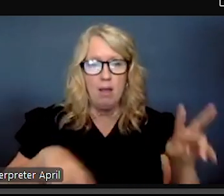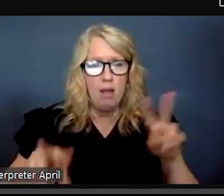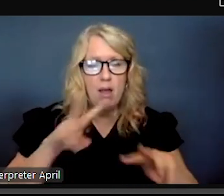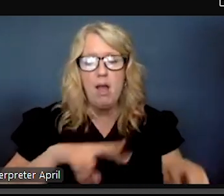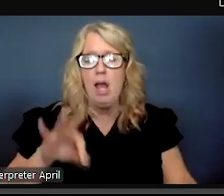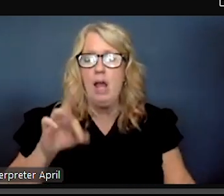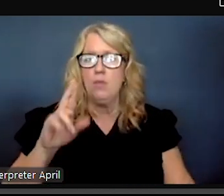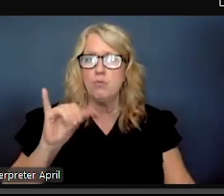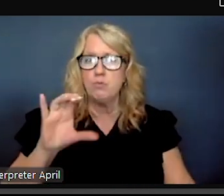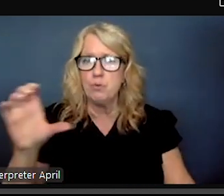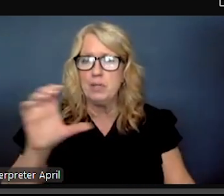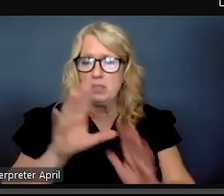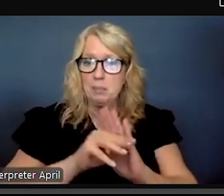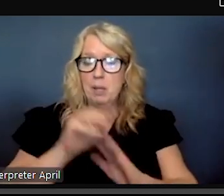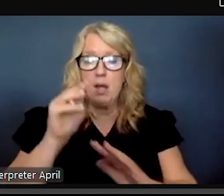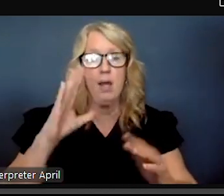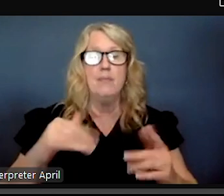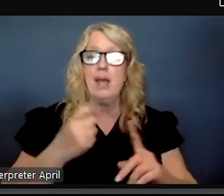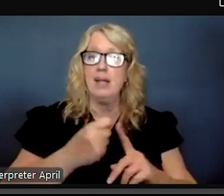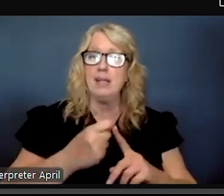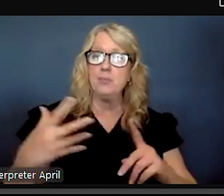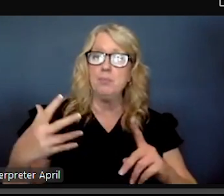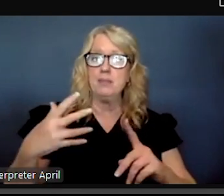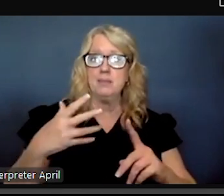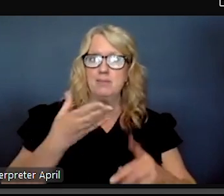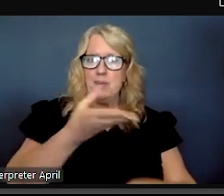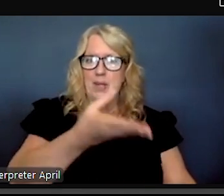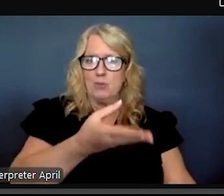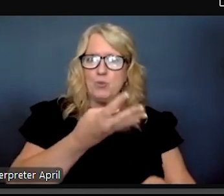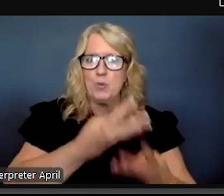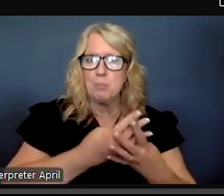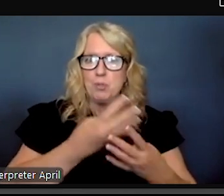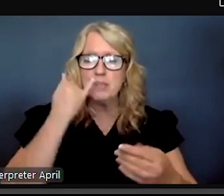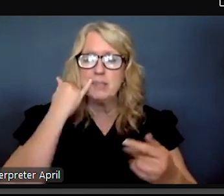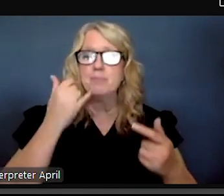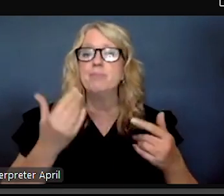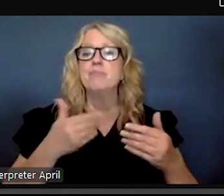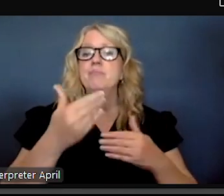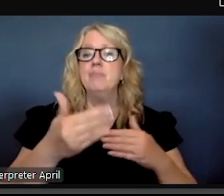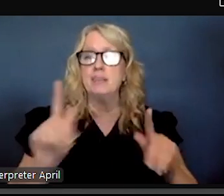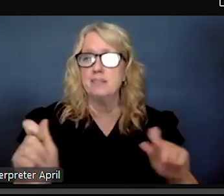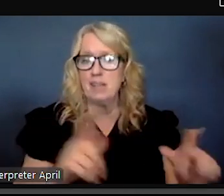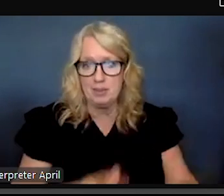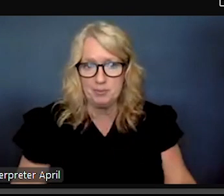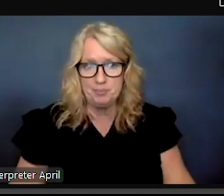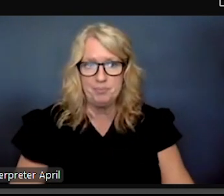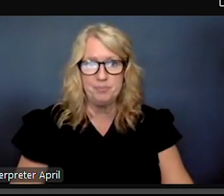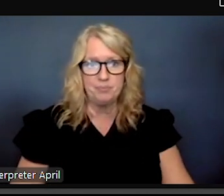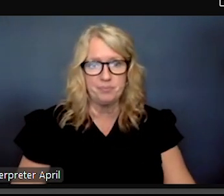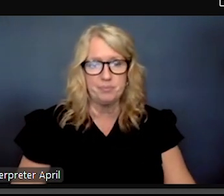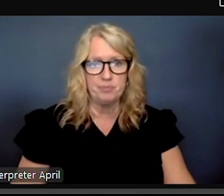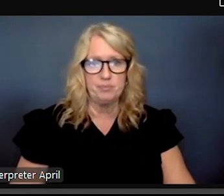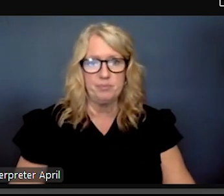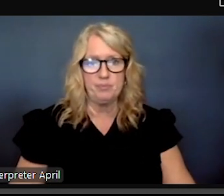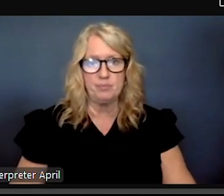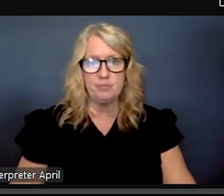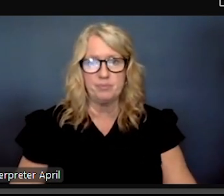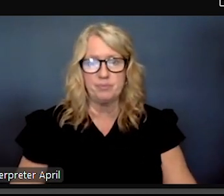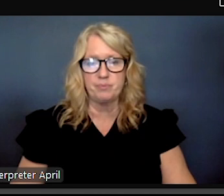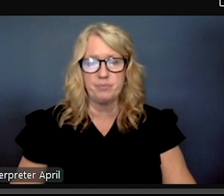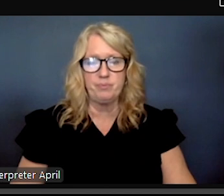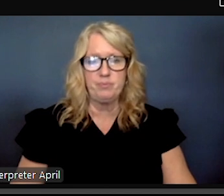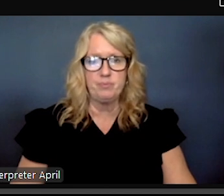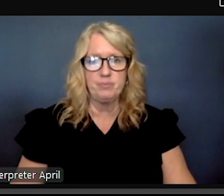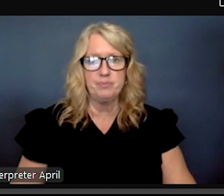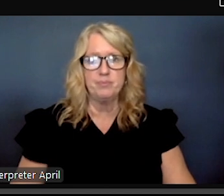forensic curriculum expanded to the prison. If you want to go to the next slide. Um, they